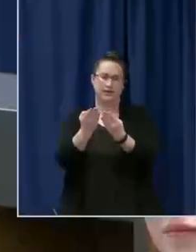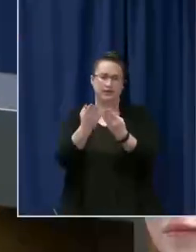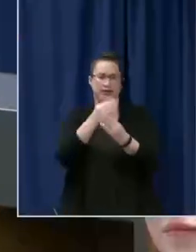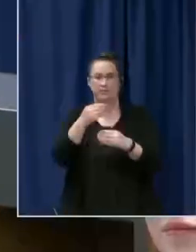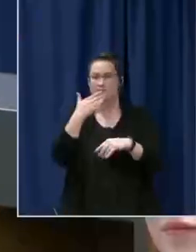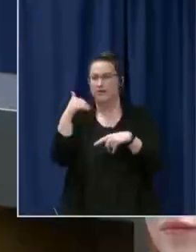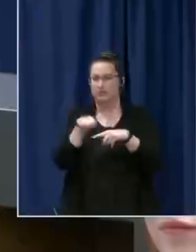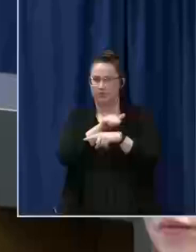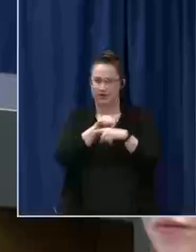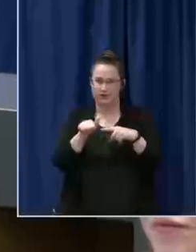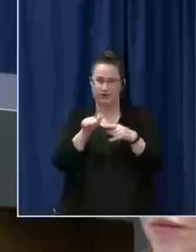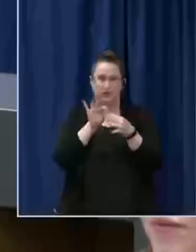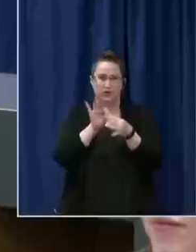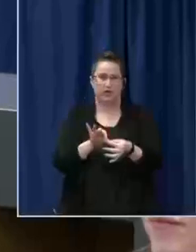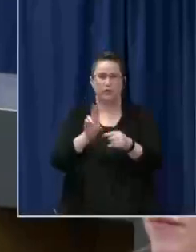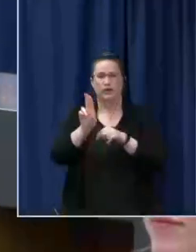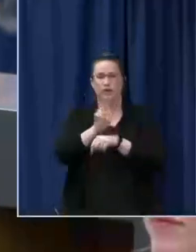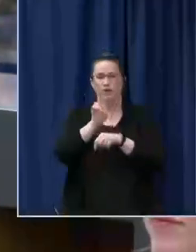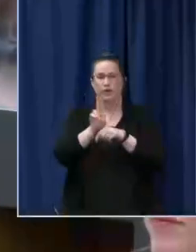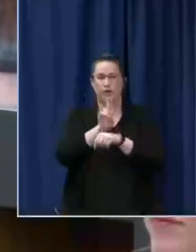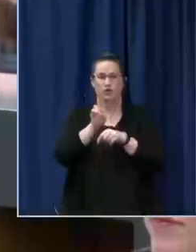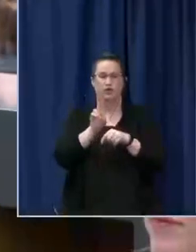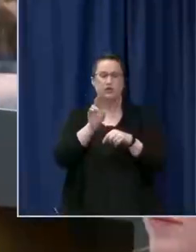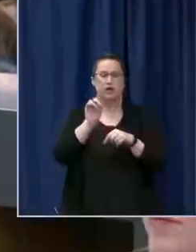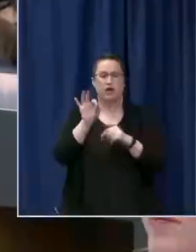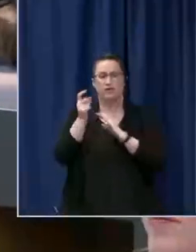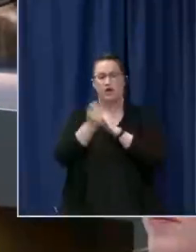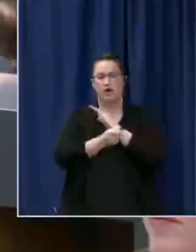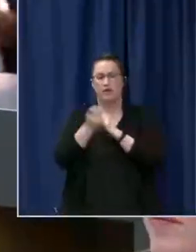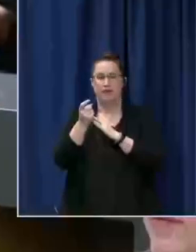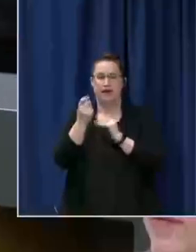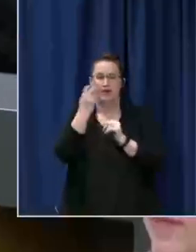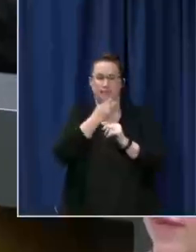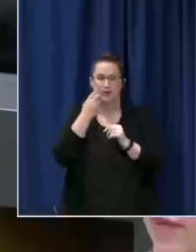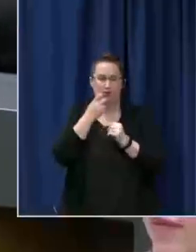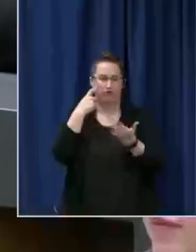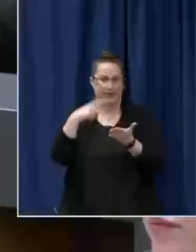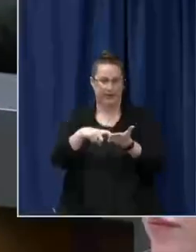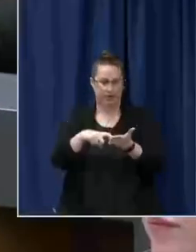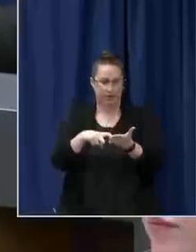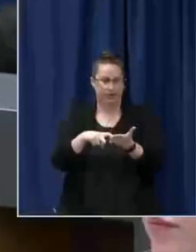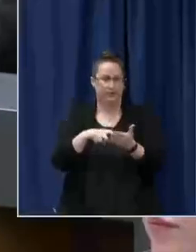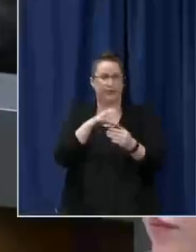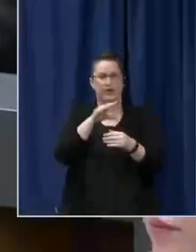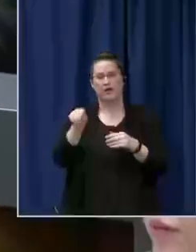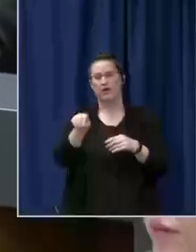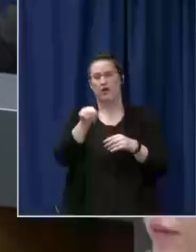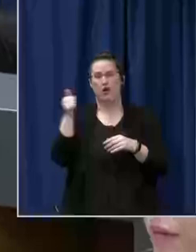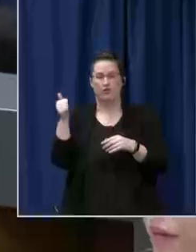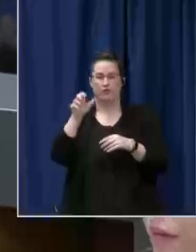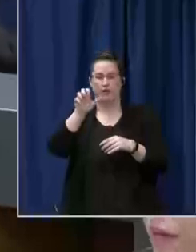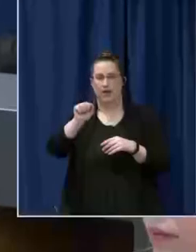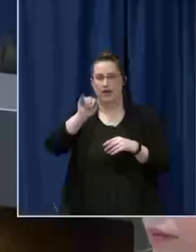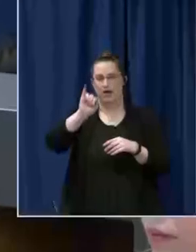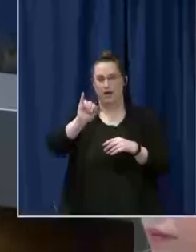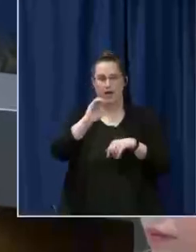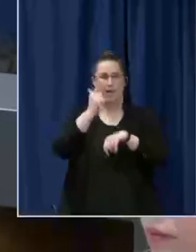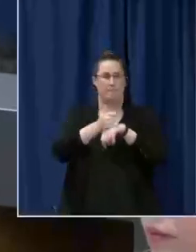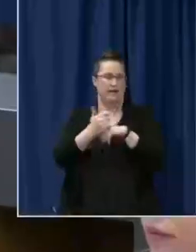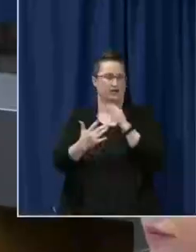best practices on the use of automatic speech recognition and other